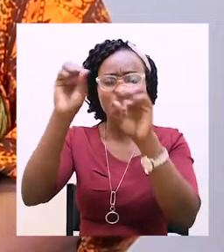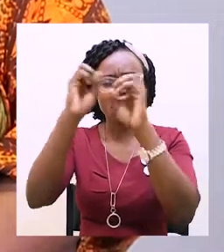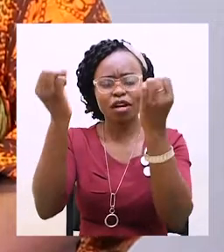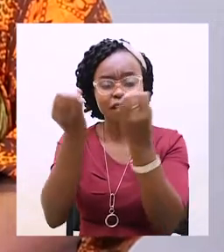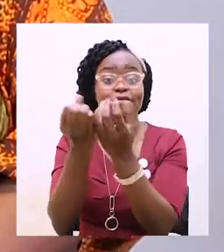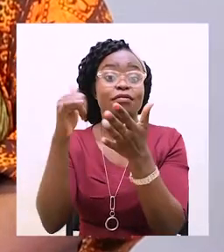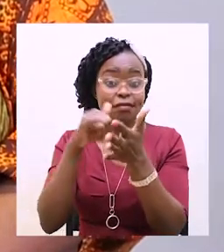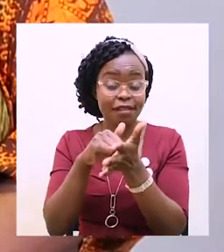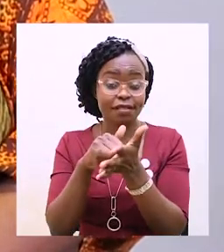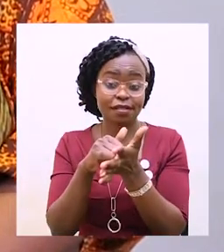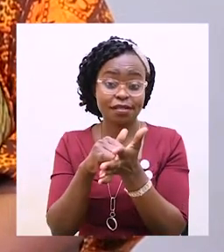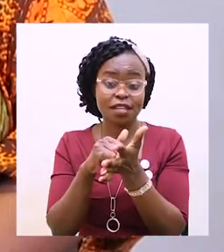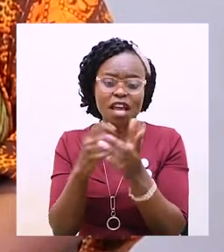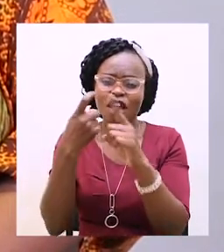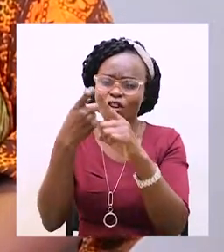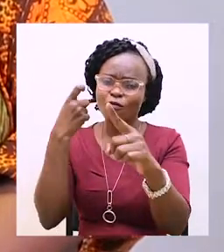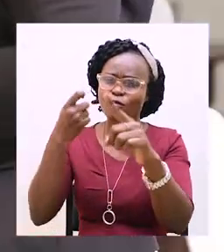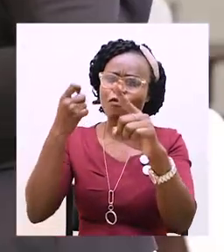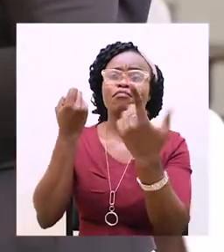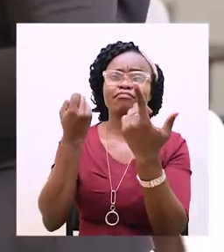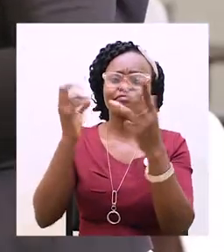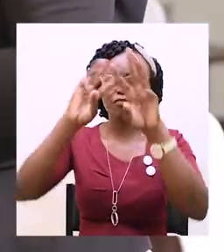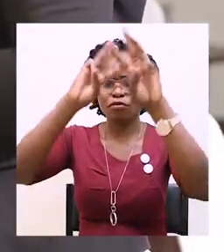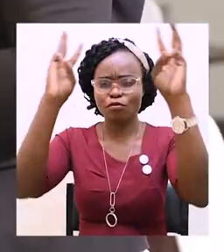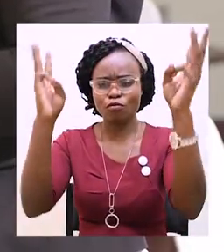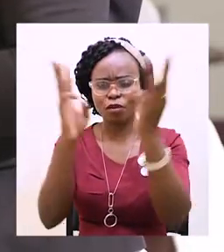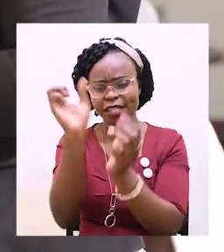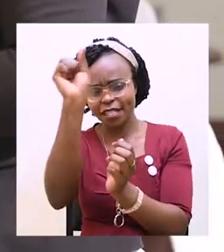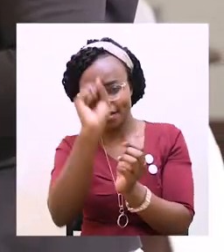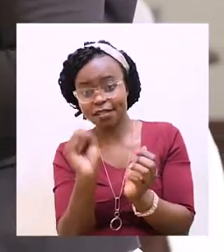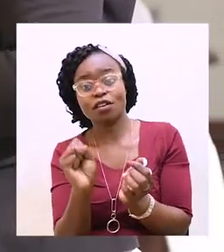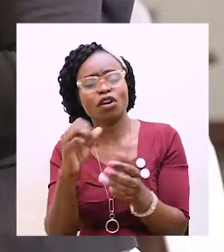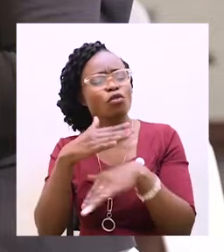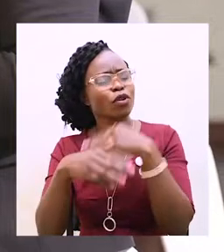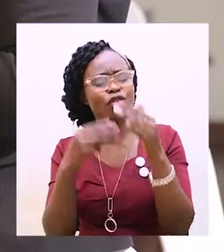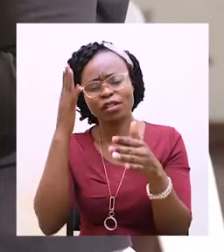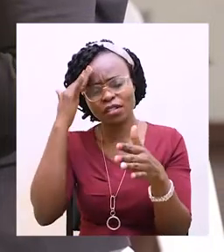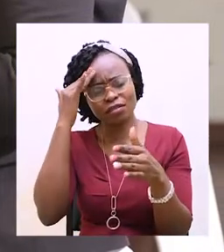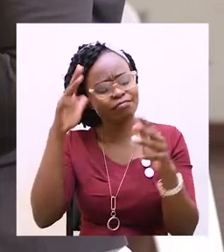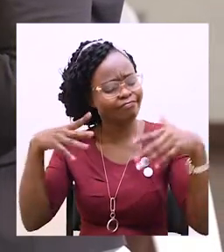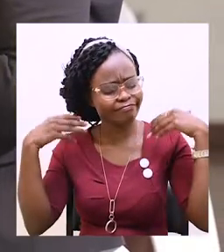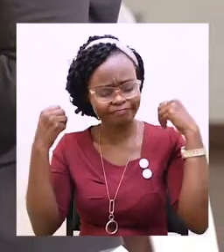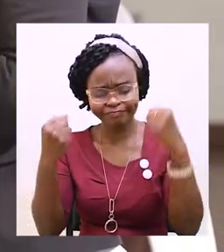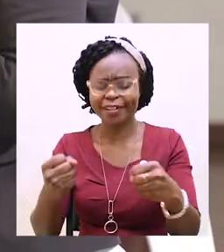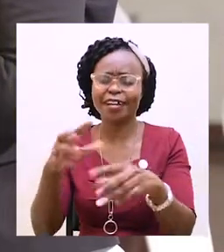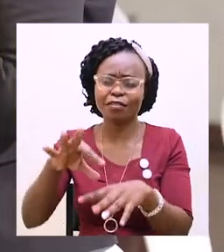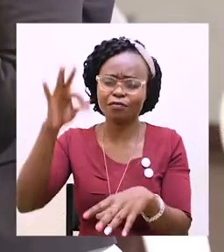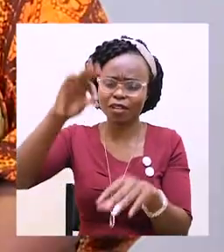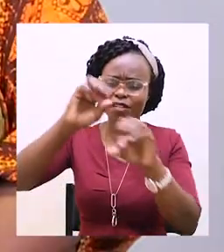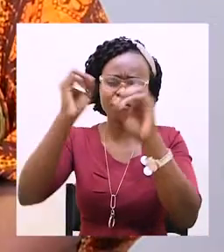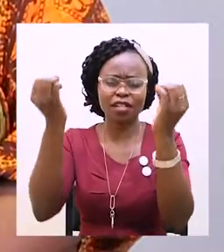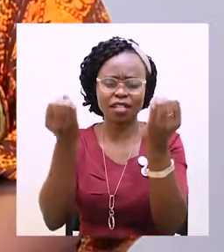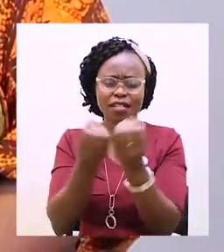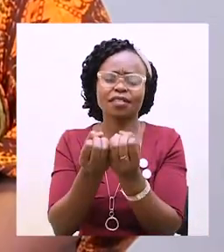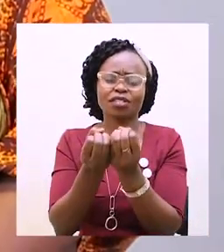organizations that from the Global South. And we all know, for example, it's hard to find organizations that are